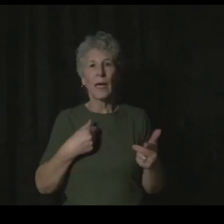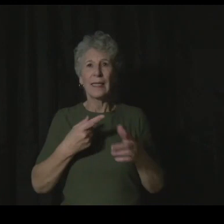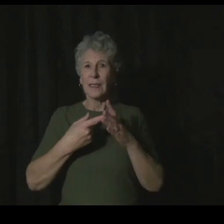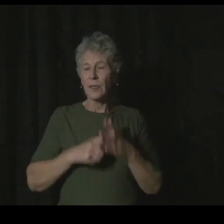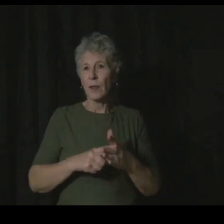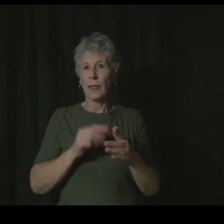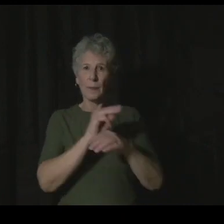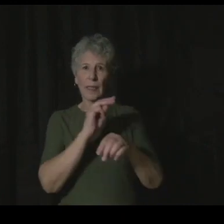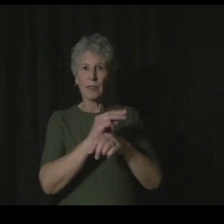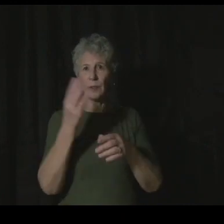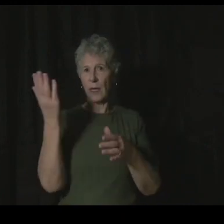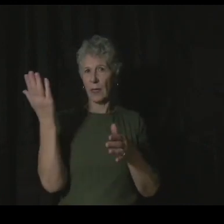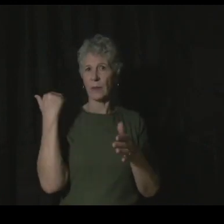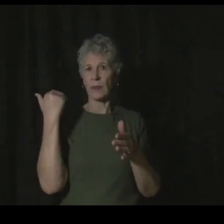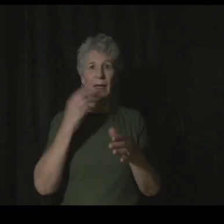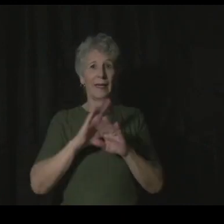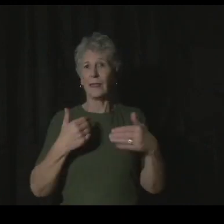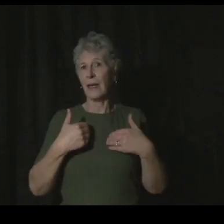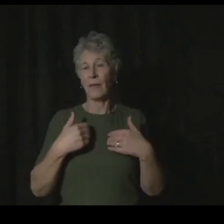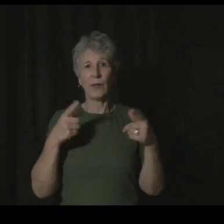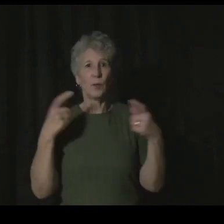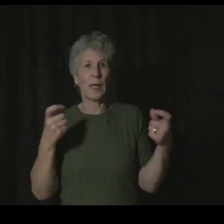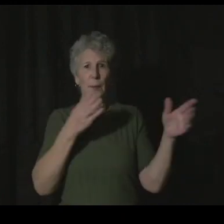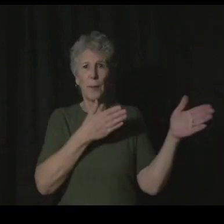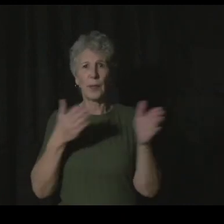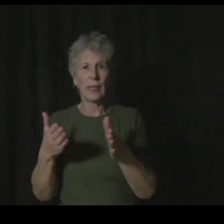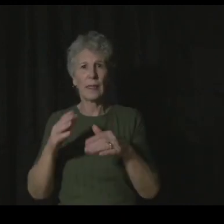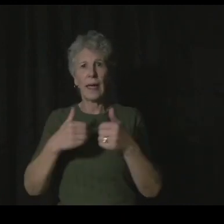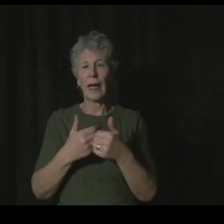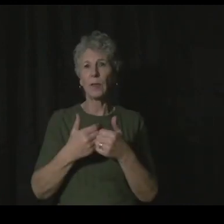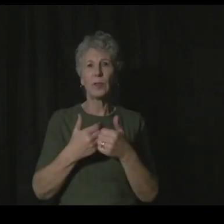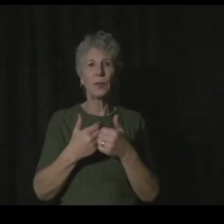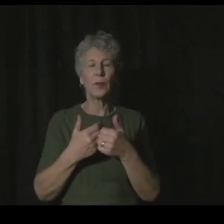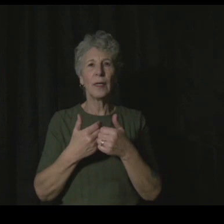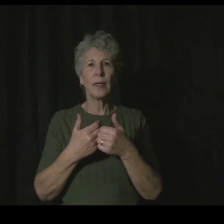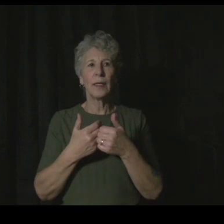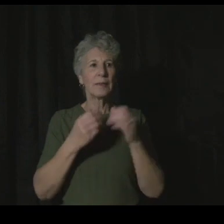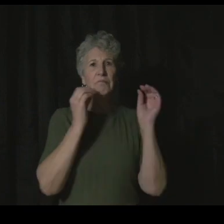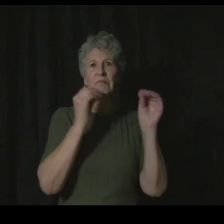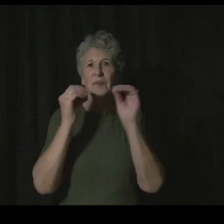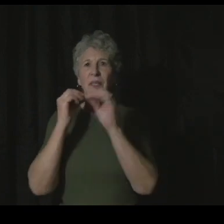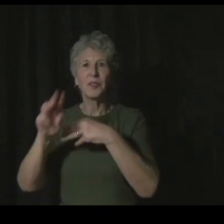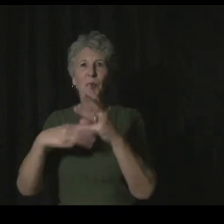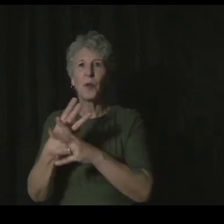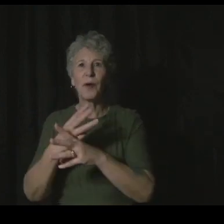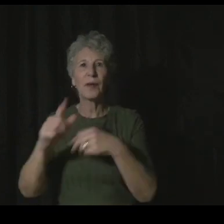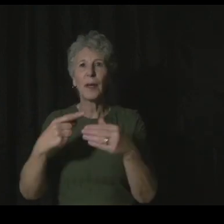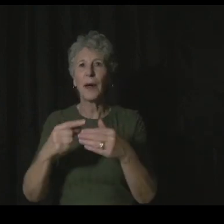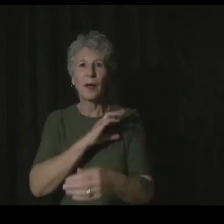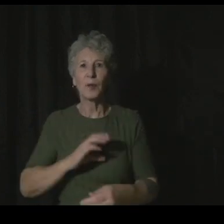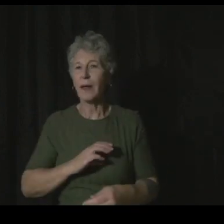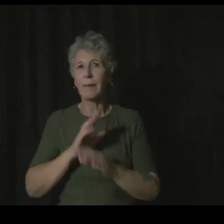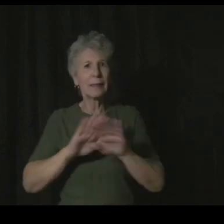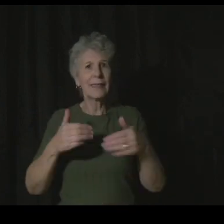in ministry, I didn't have some grand strategy on how to reach the world for Christ. I didn't have